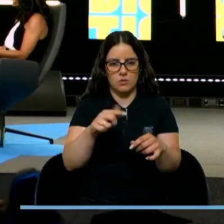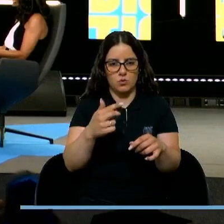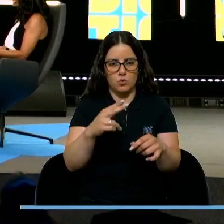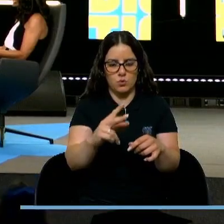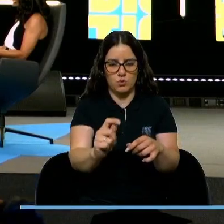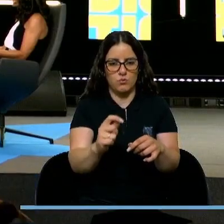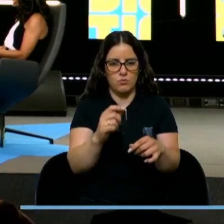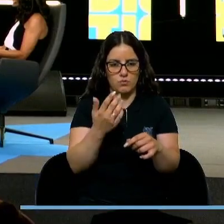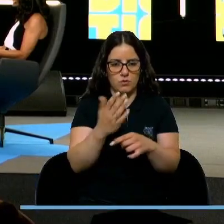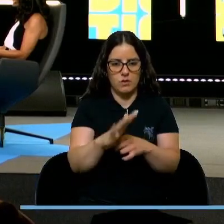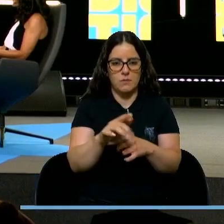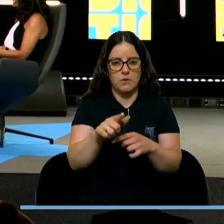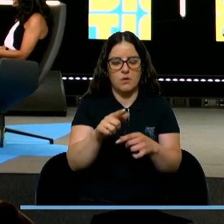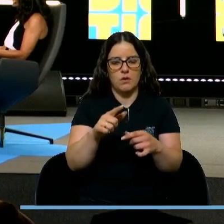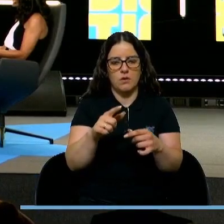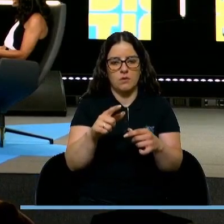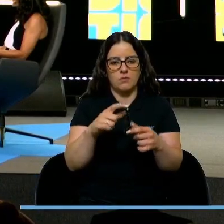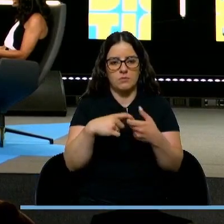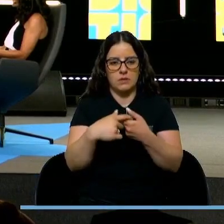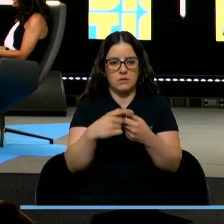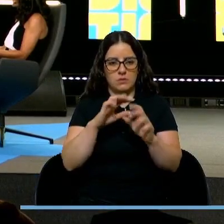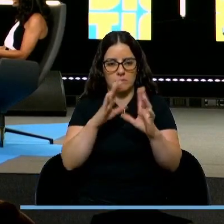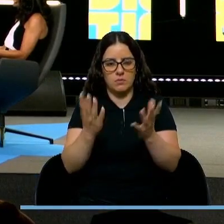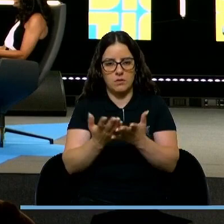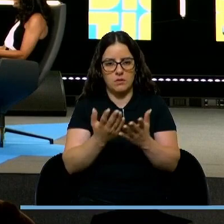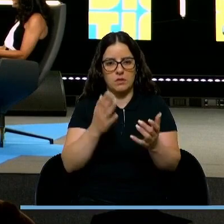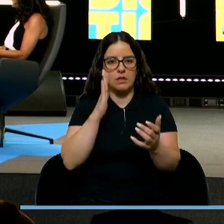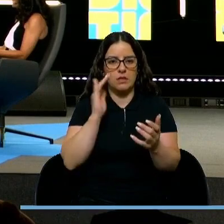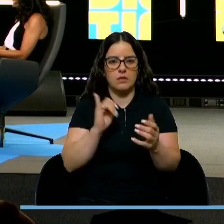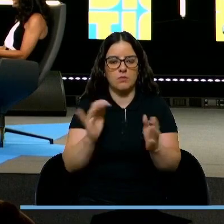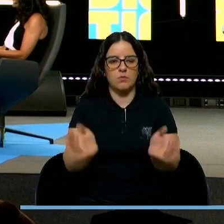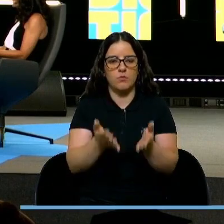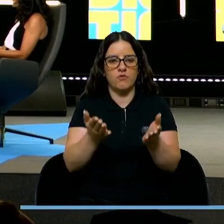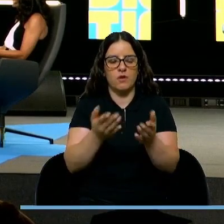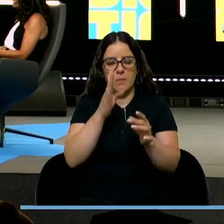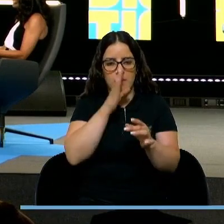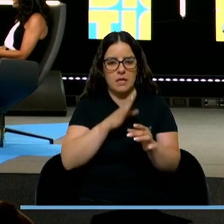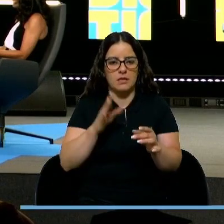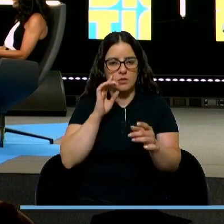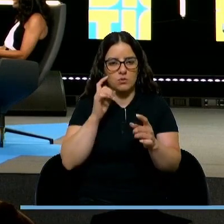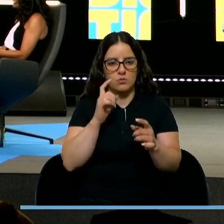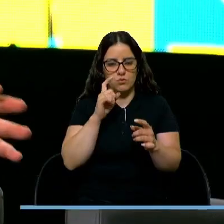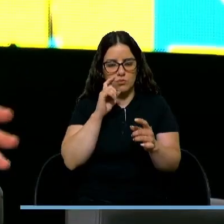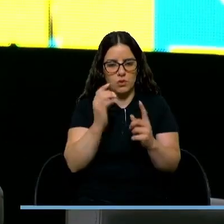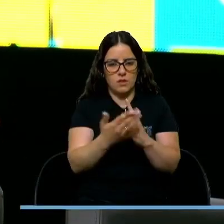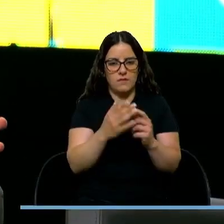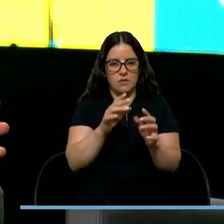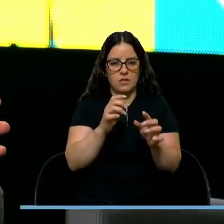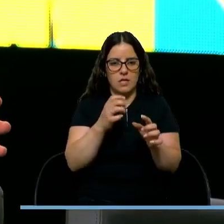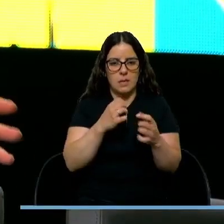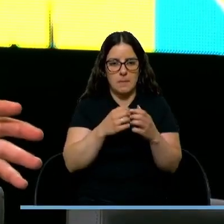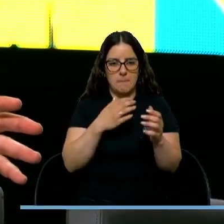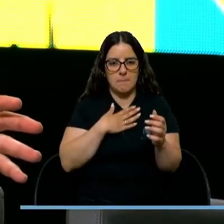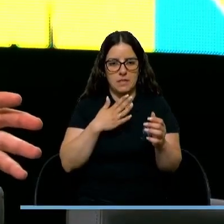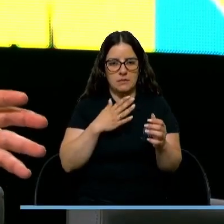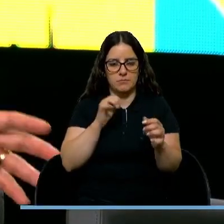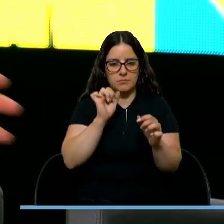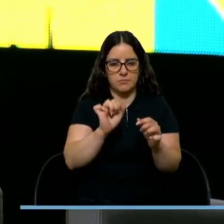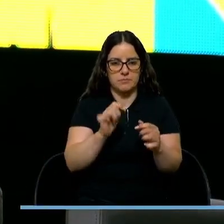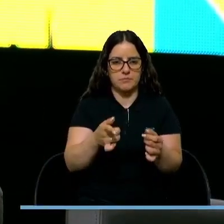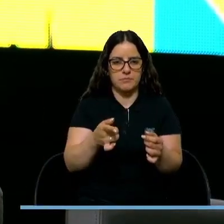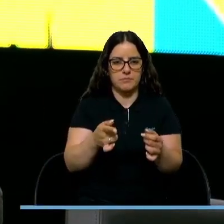such as Accenture and other companies, try to promote these sustainable practices, essentially